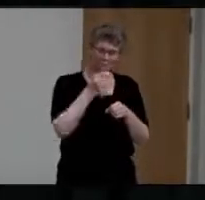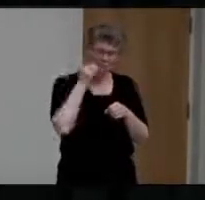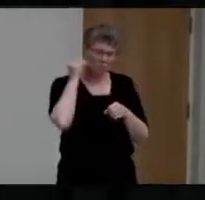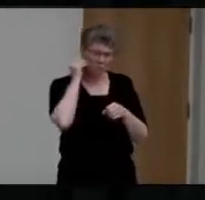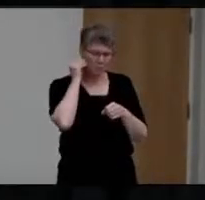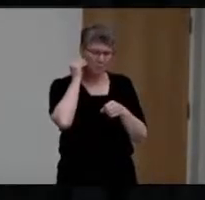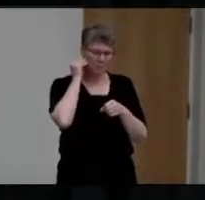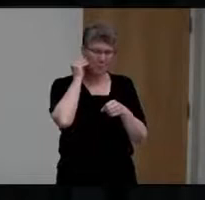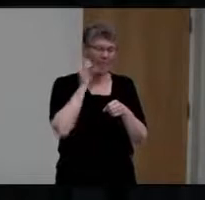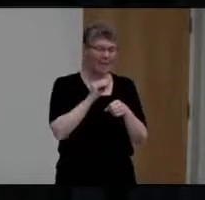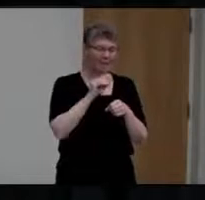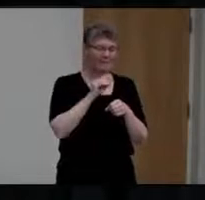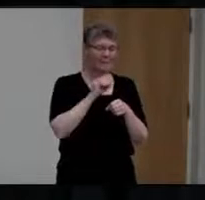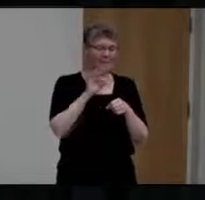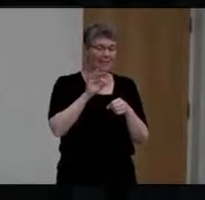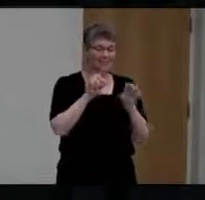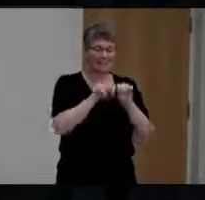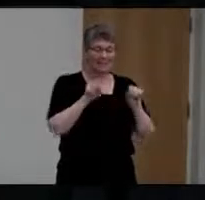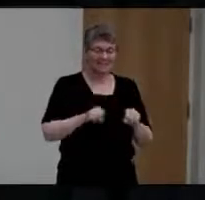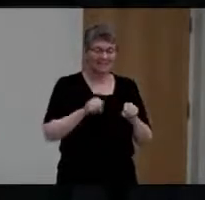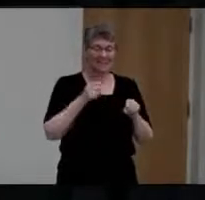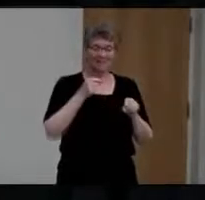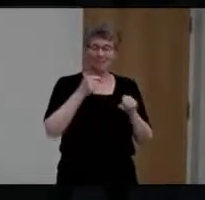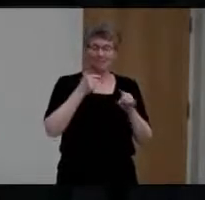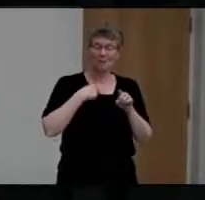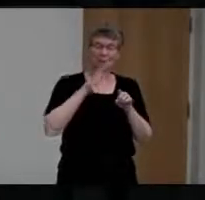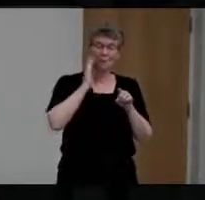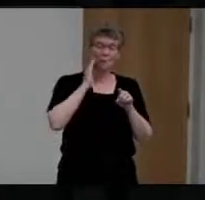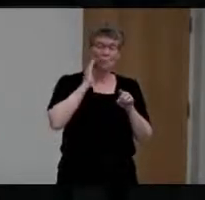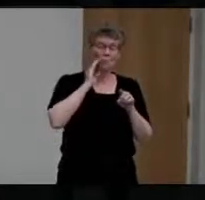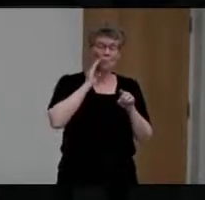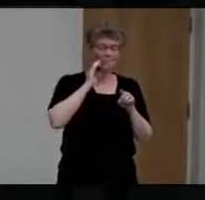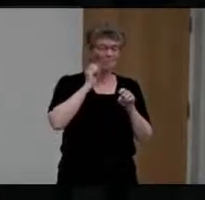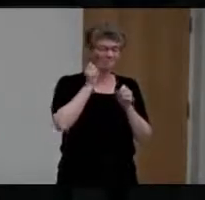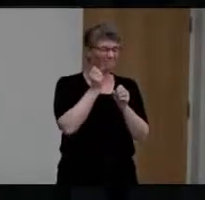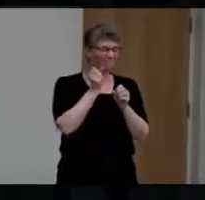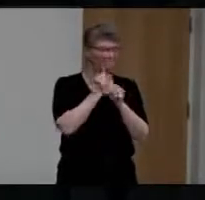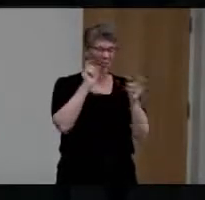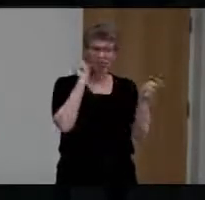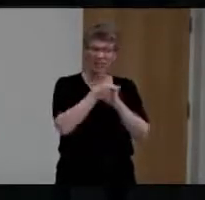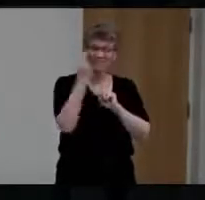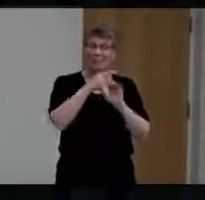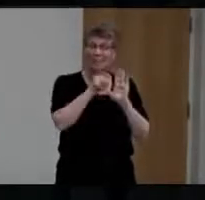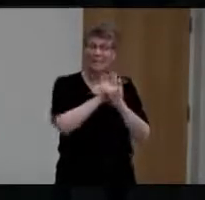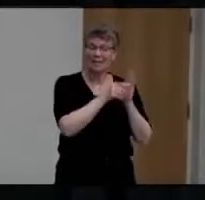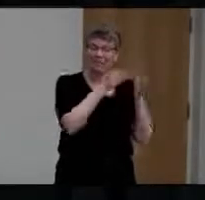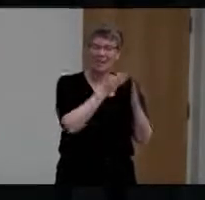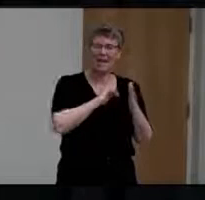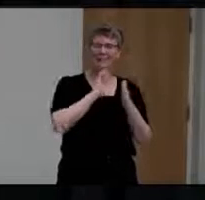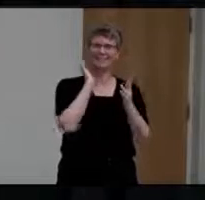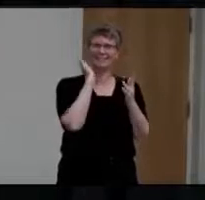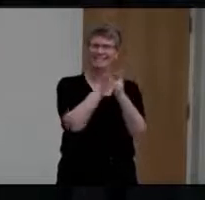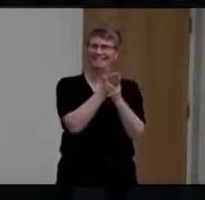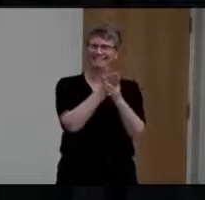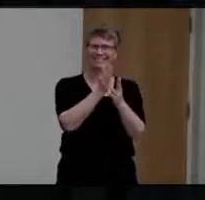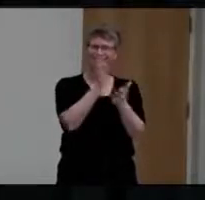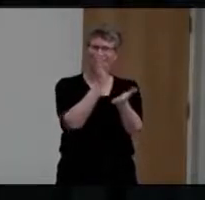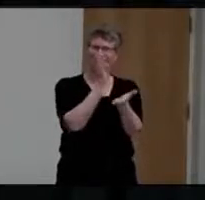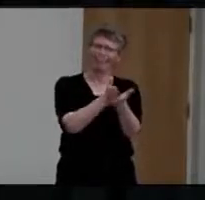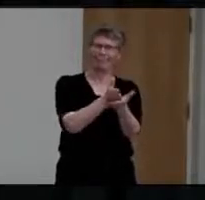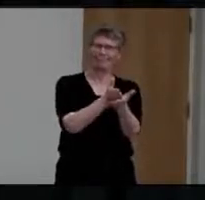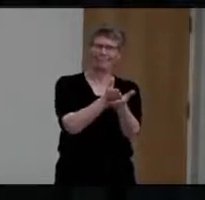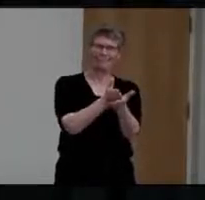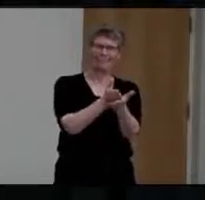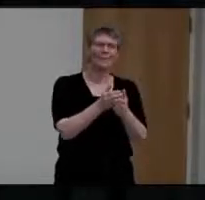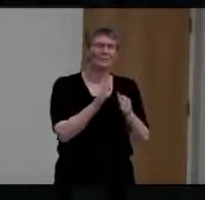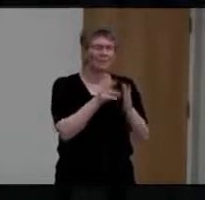intervene if the system is going to produce suboptimal outcomes, right? And that involves lots of input at every stage of